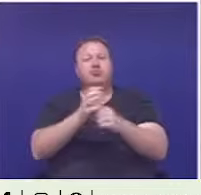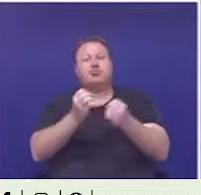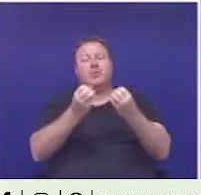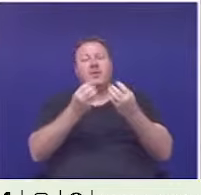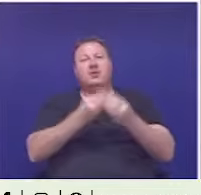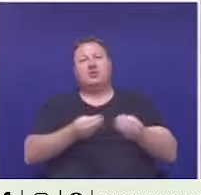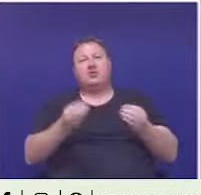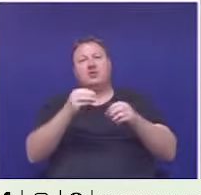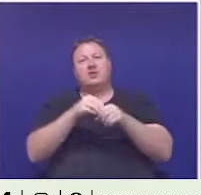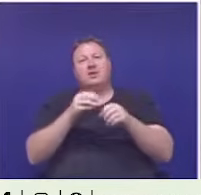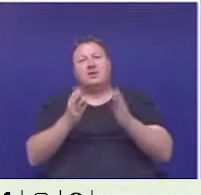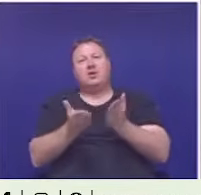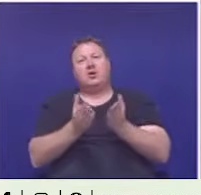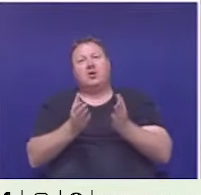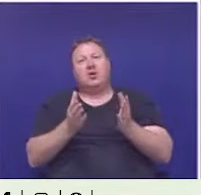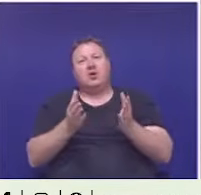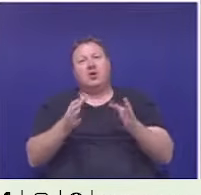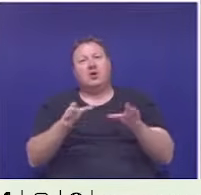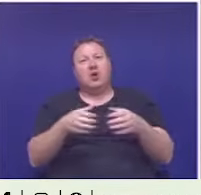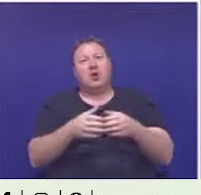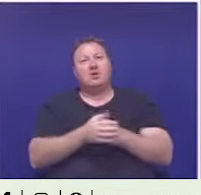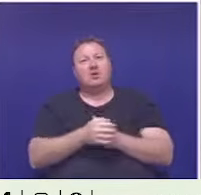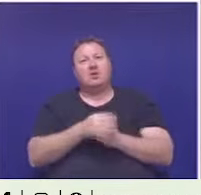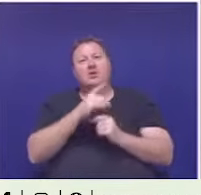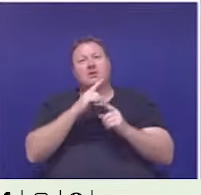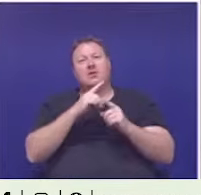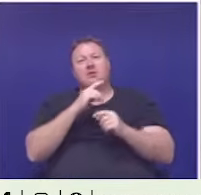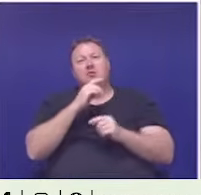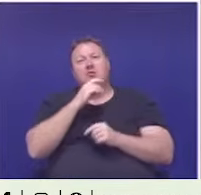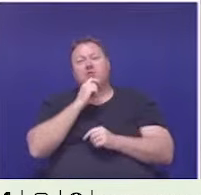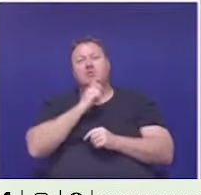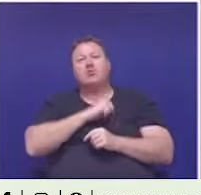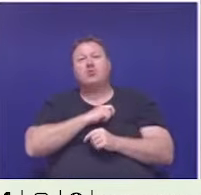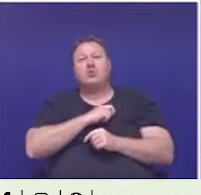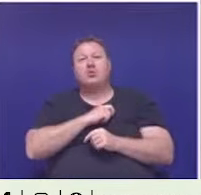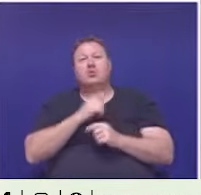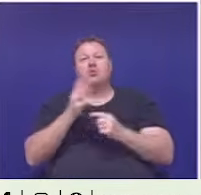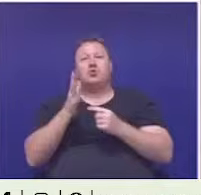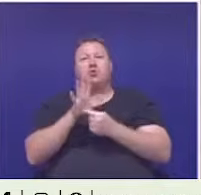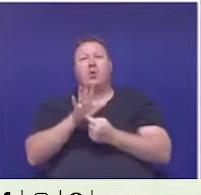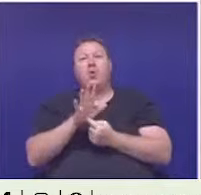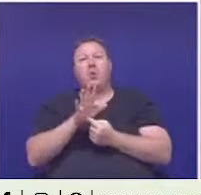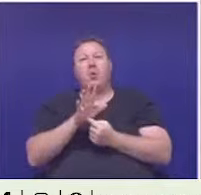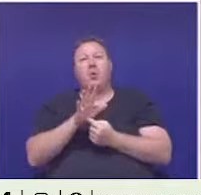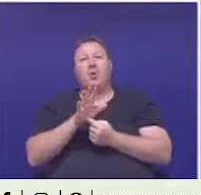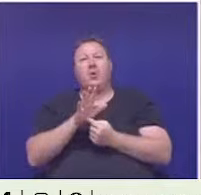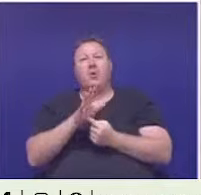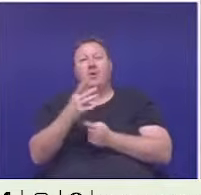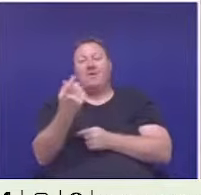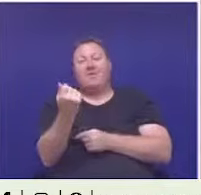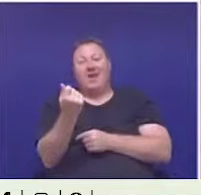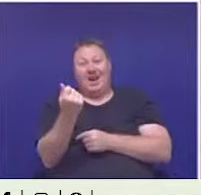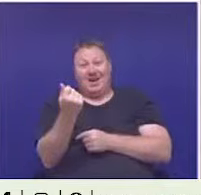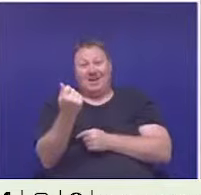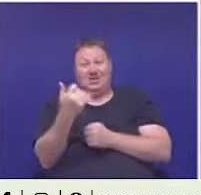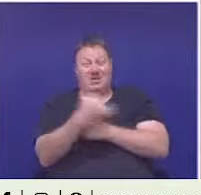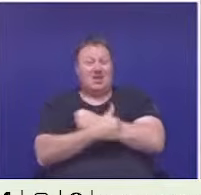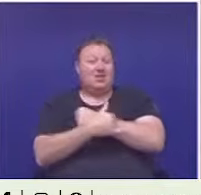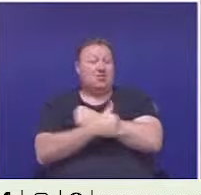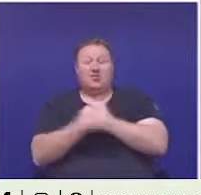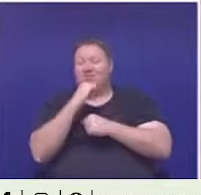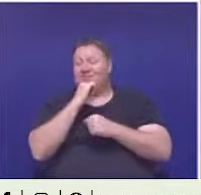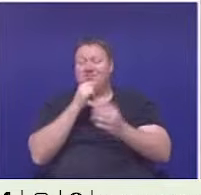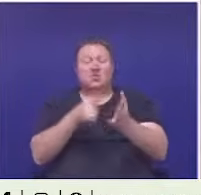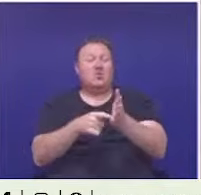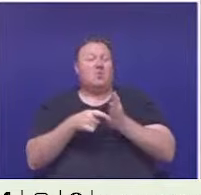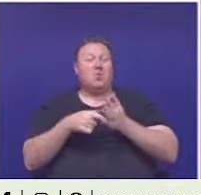so really, the truth of the matter is the fiscal envelope of our country is not able to keep up with the demand that we